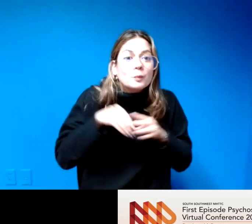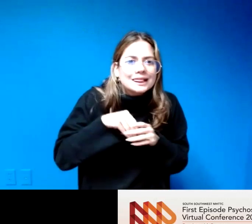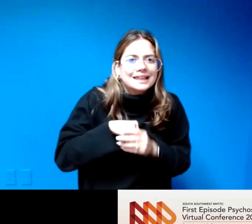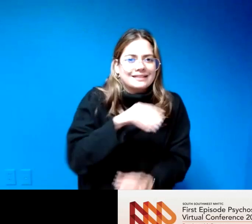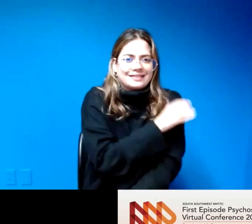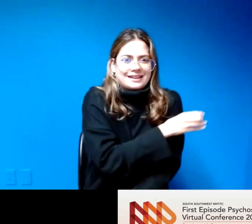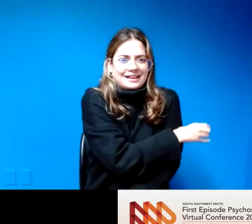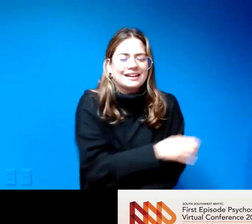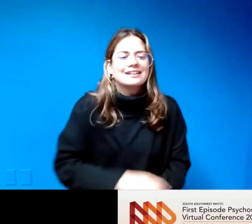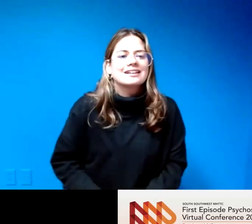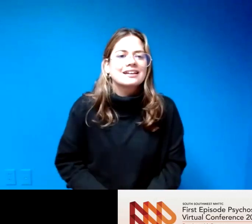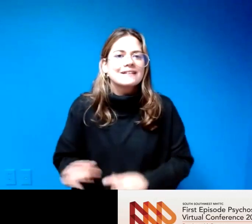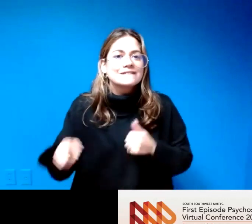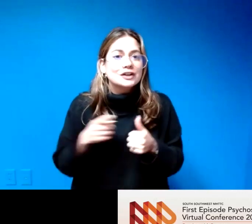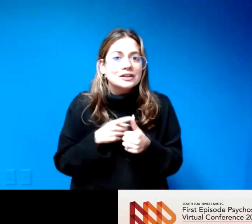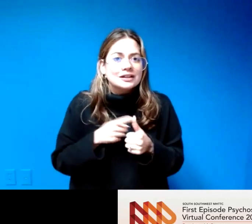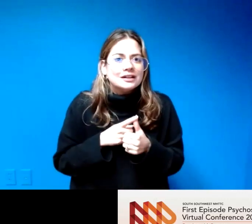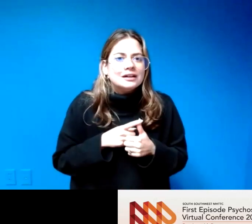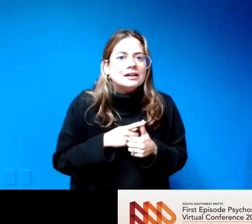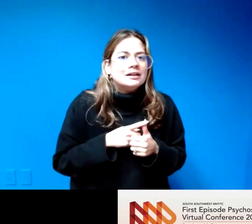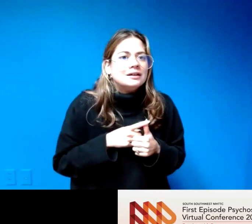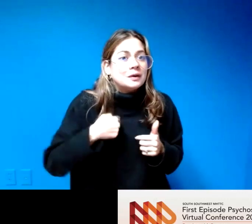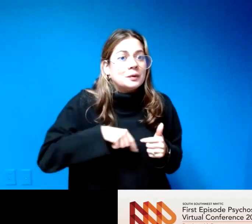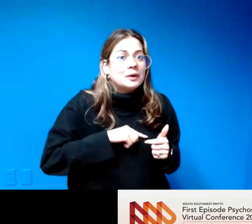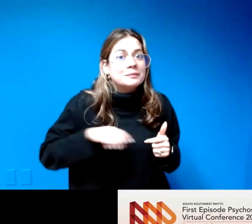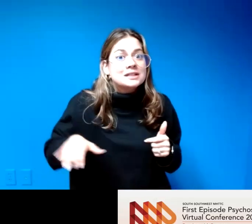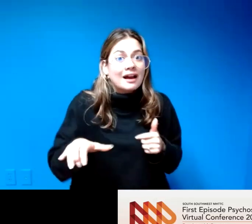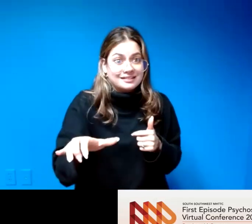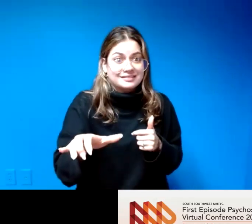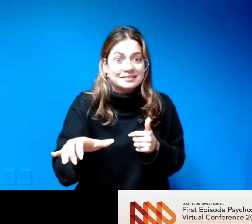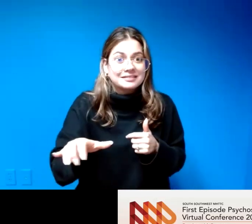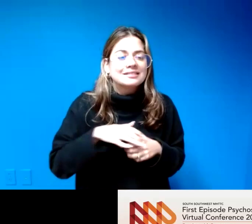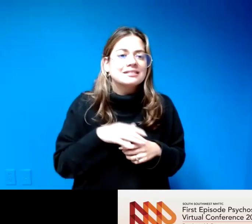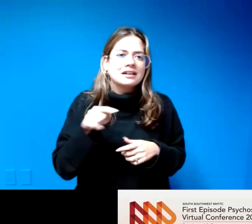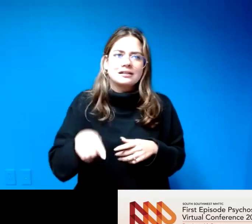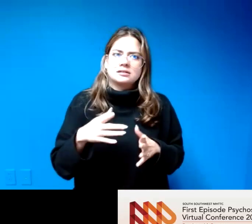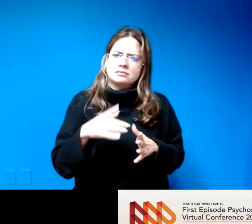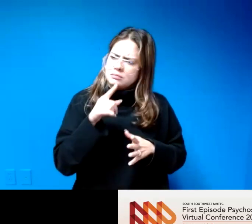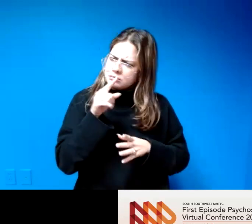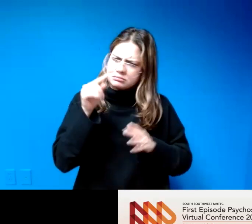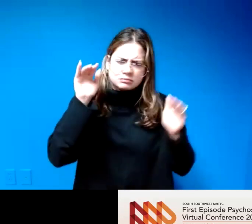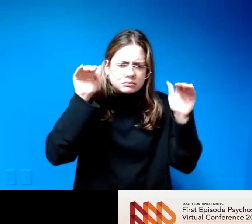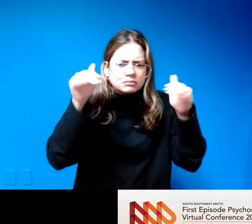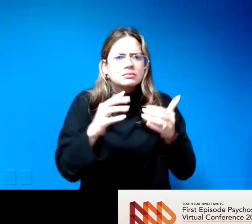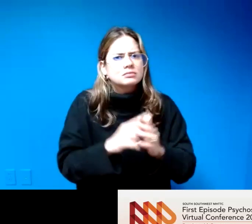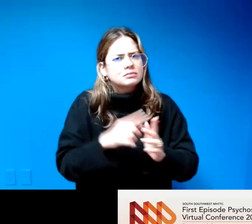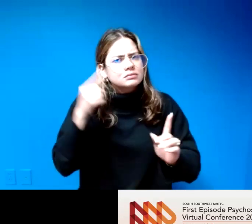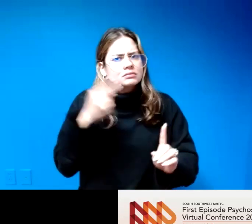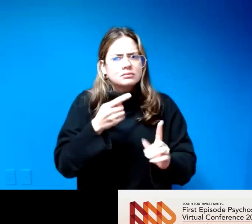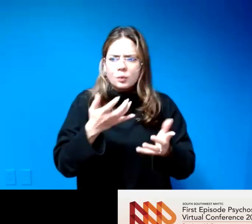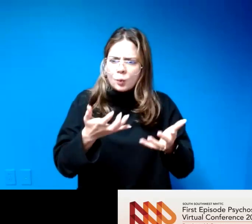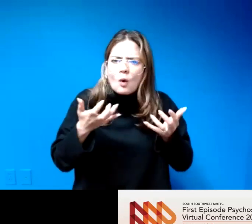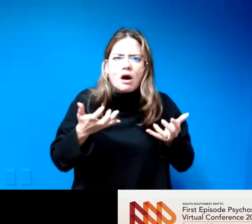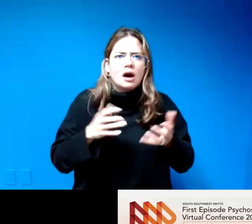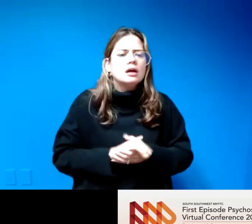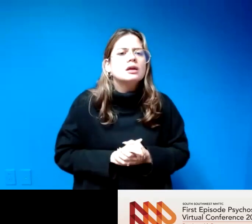clinic. One of the things that we have done and it's just very intentional. That's something that I also want to talk